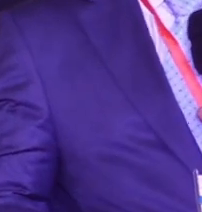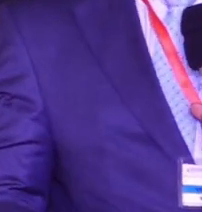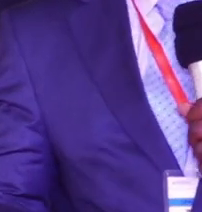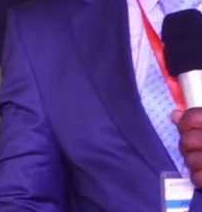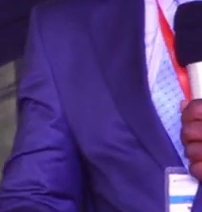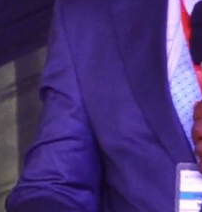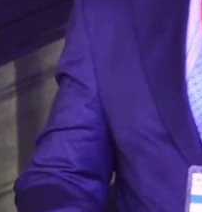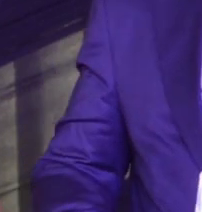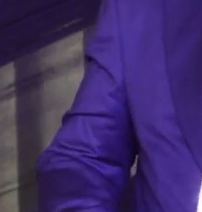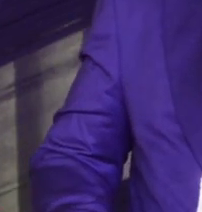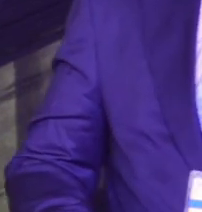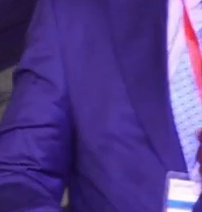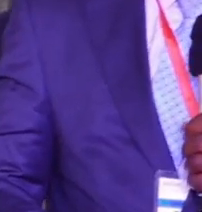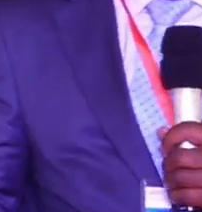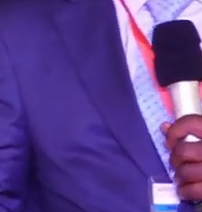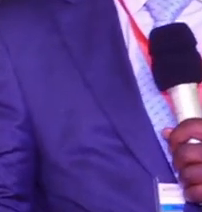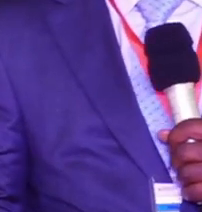na wewe. Kabisa. Kwa